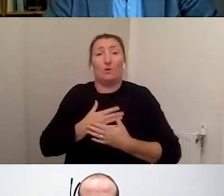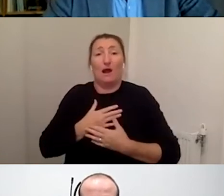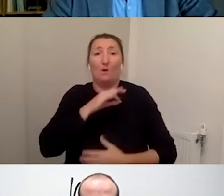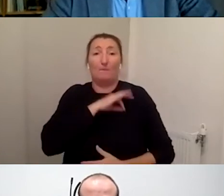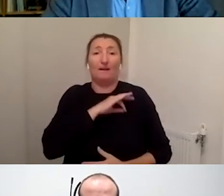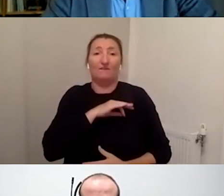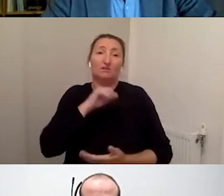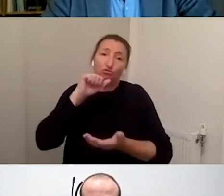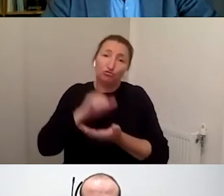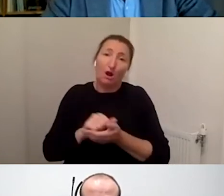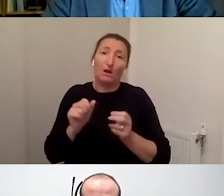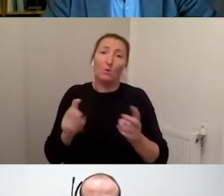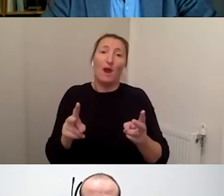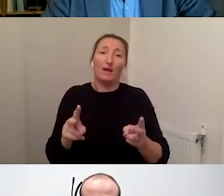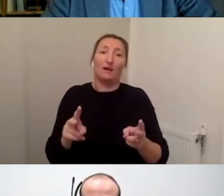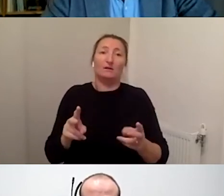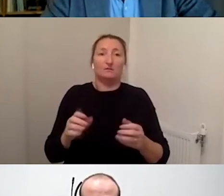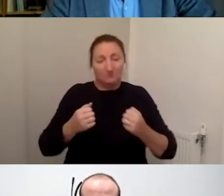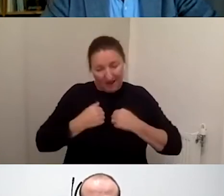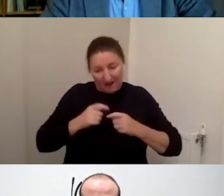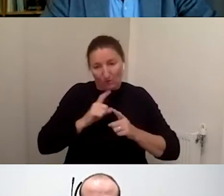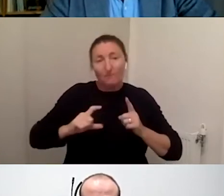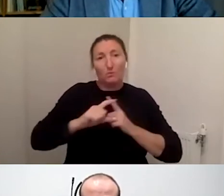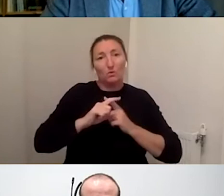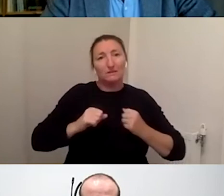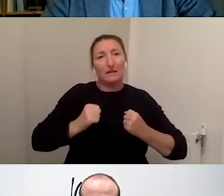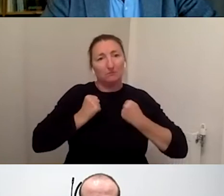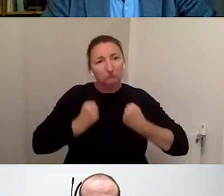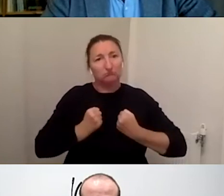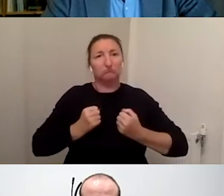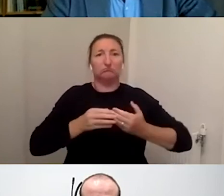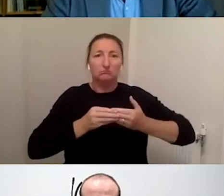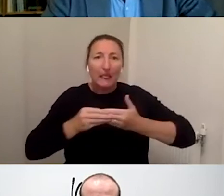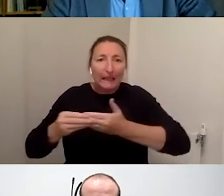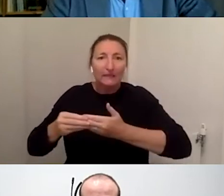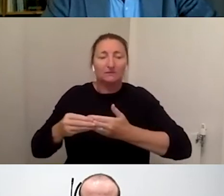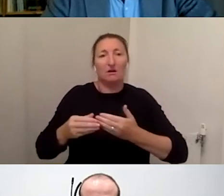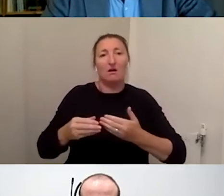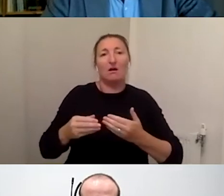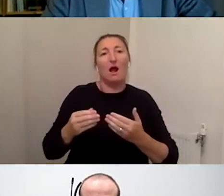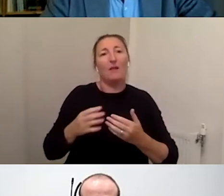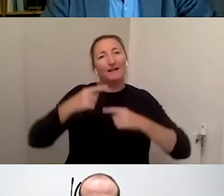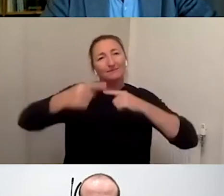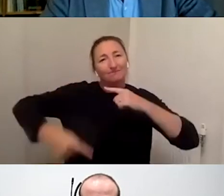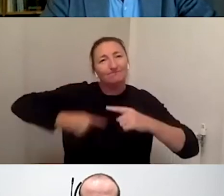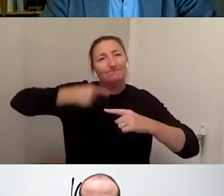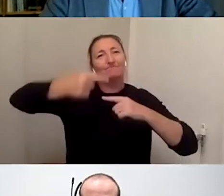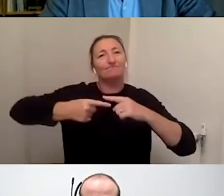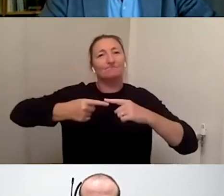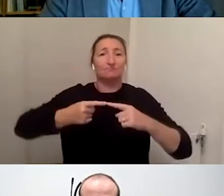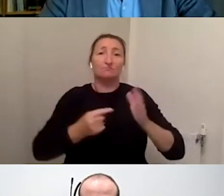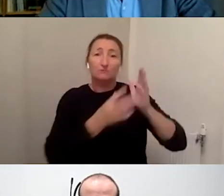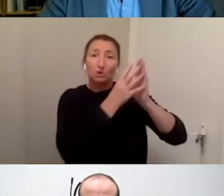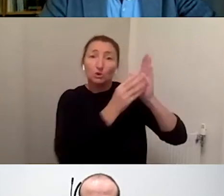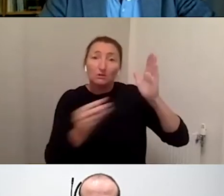right. And if we can do it right as communities and take that lead, then this feeds back into this transition and it leads by example. And I